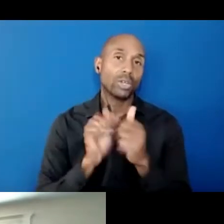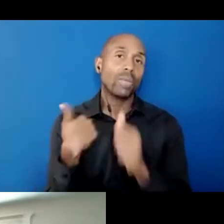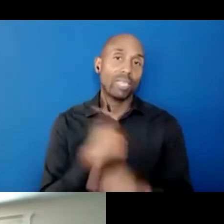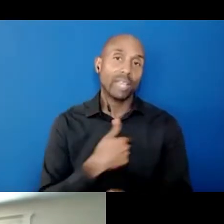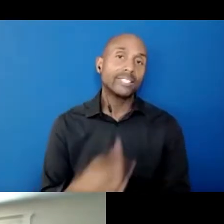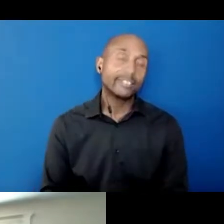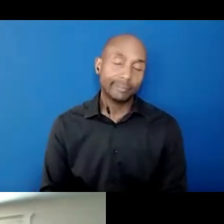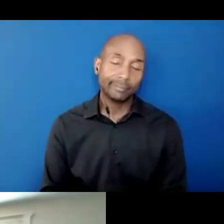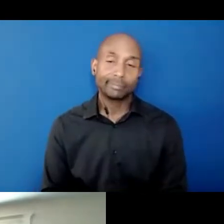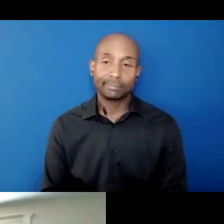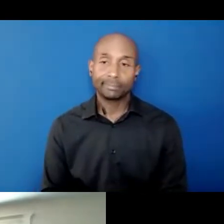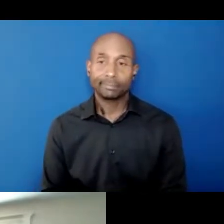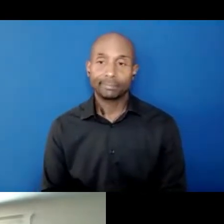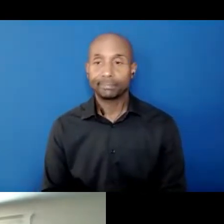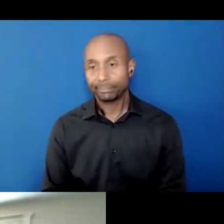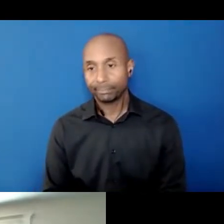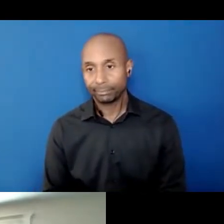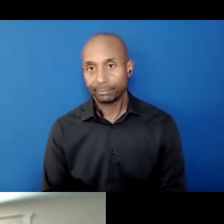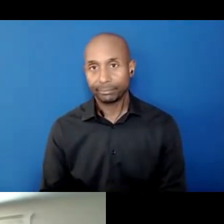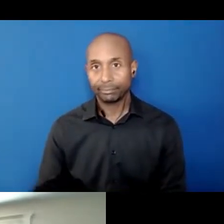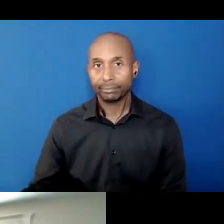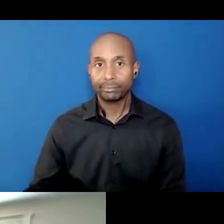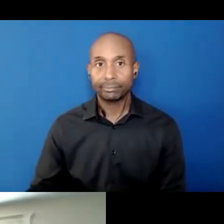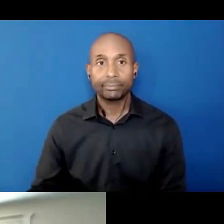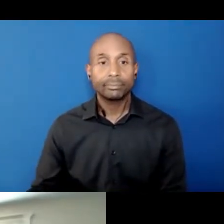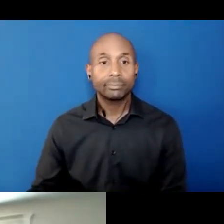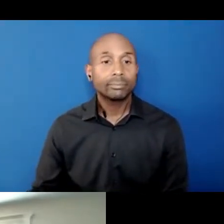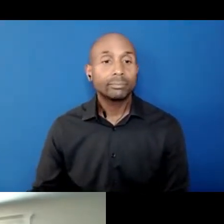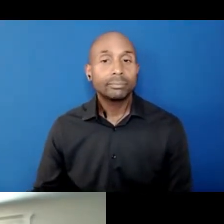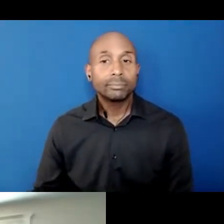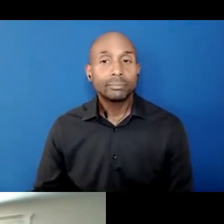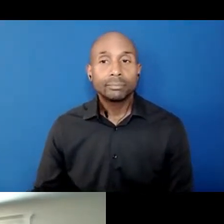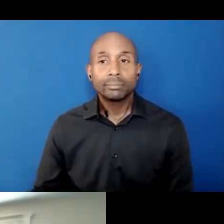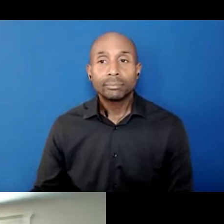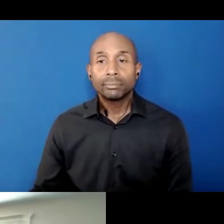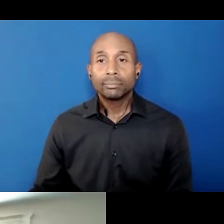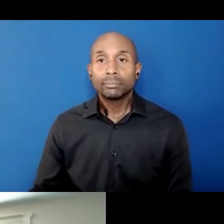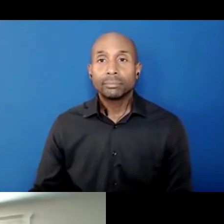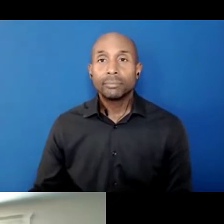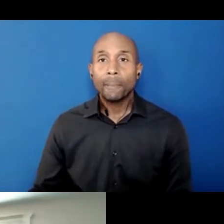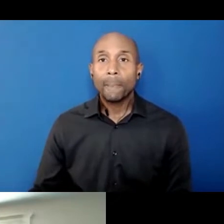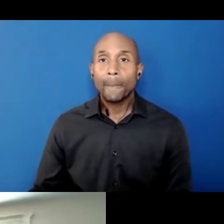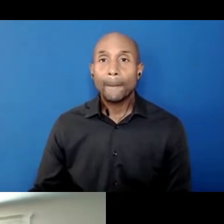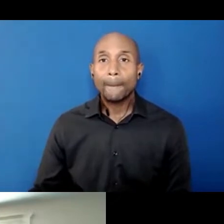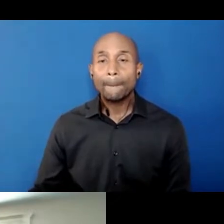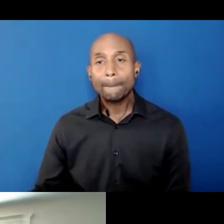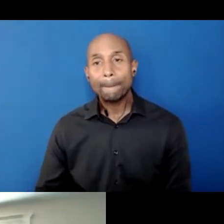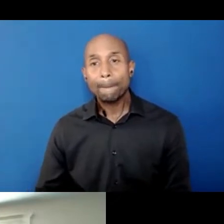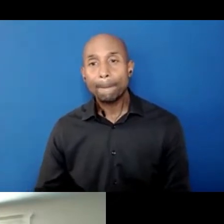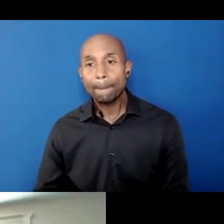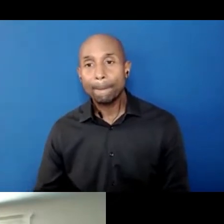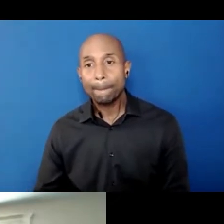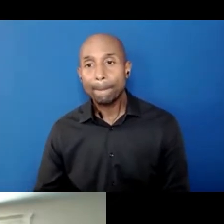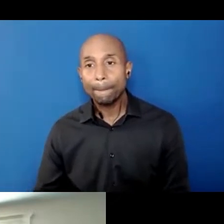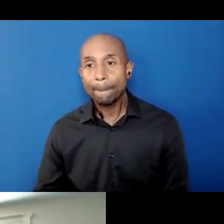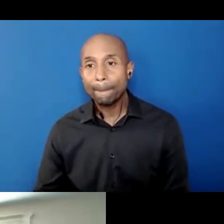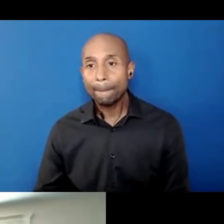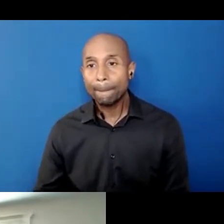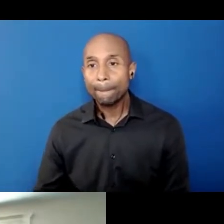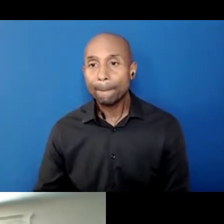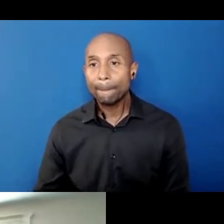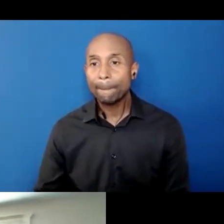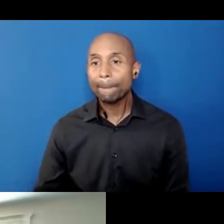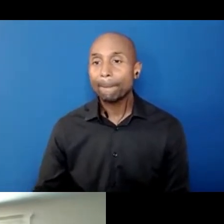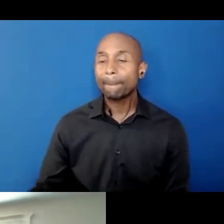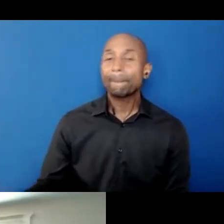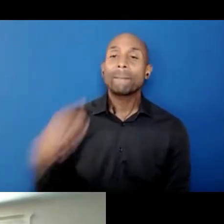In terms of the clearinghouse and sort of the enjoyment of working with it, I think it's always exciting because we're